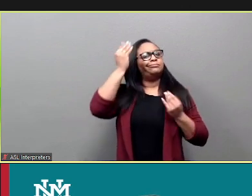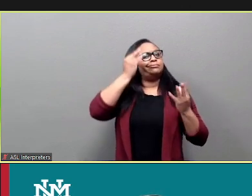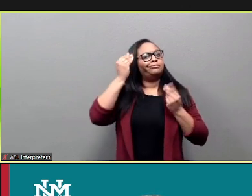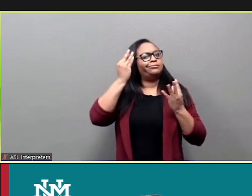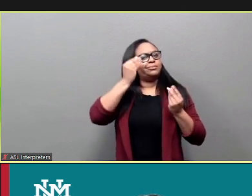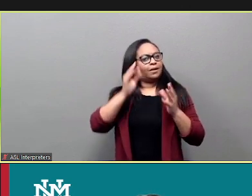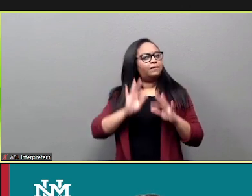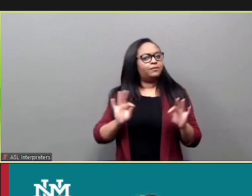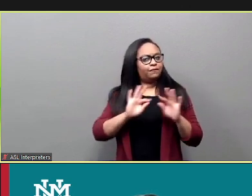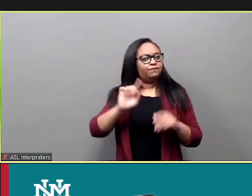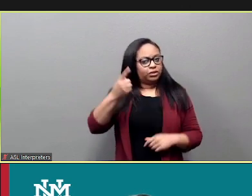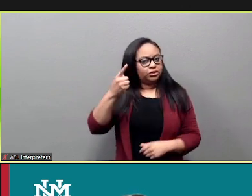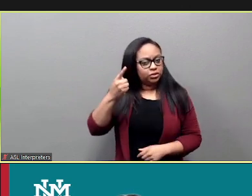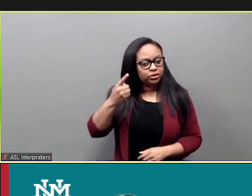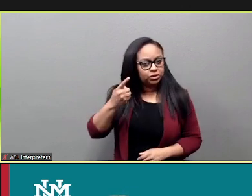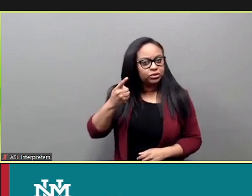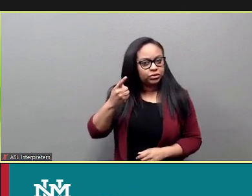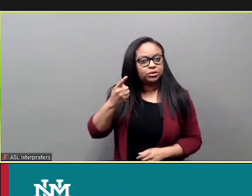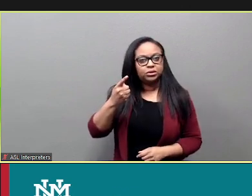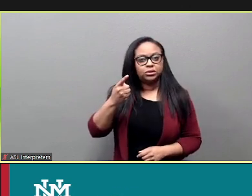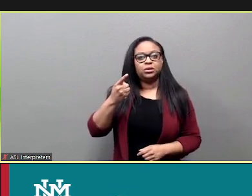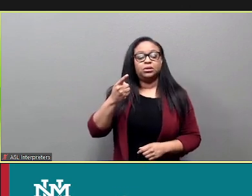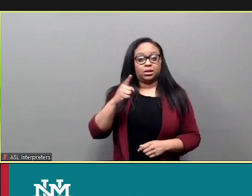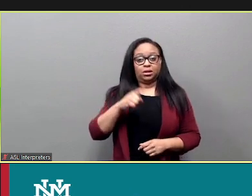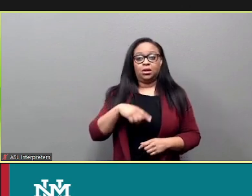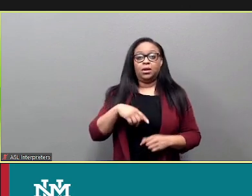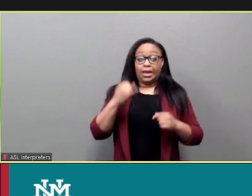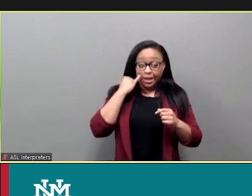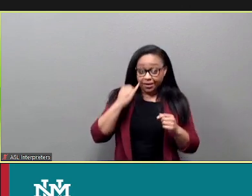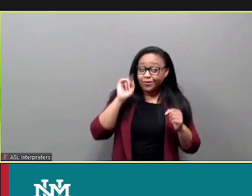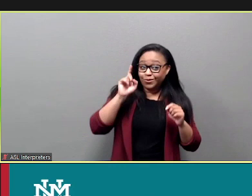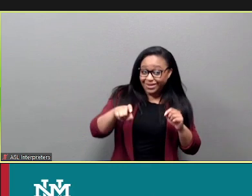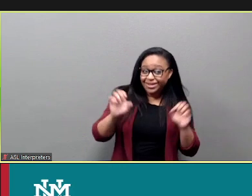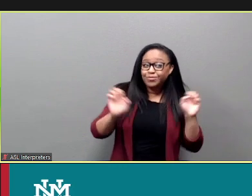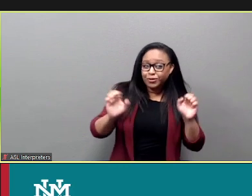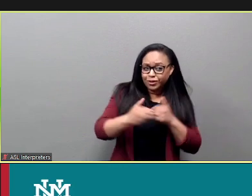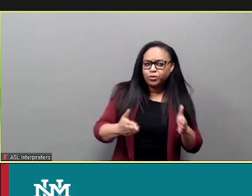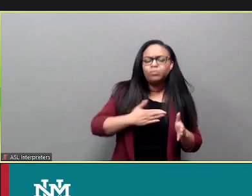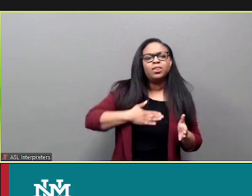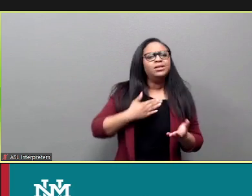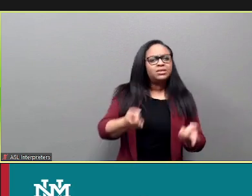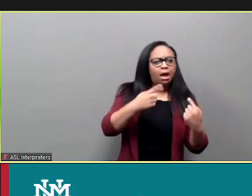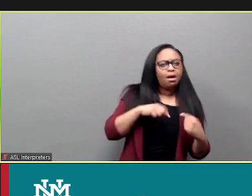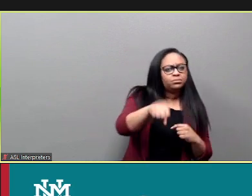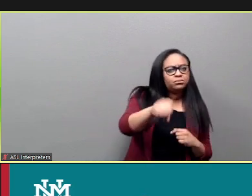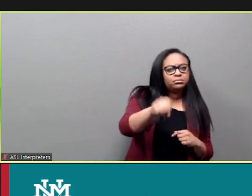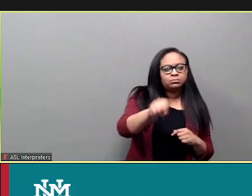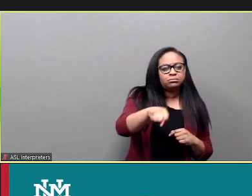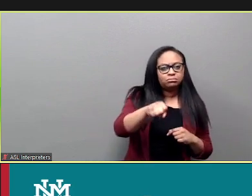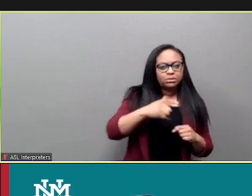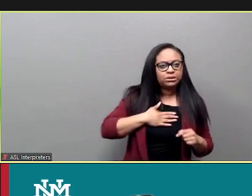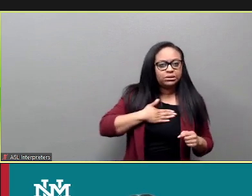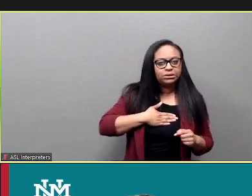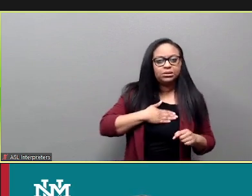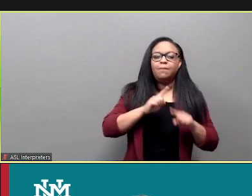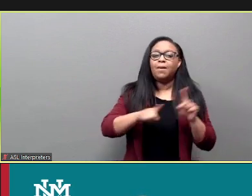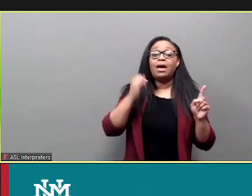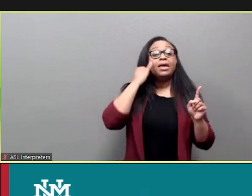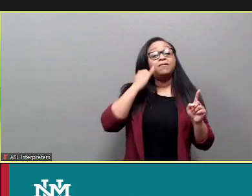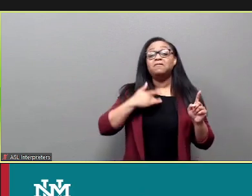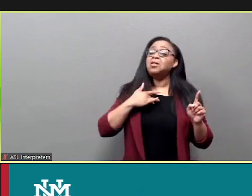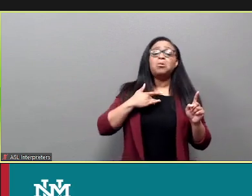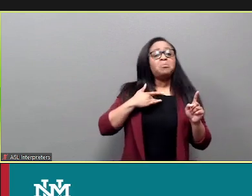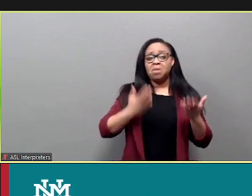your primary care provider. Other ways that you can help are preventative measures. We are all part of this